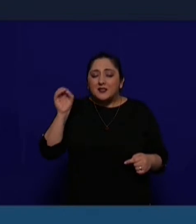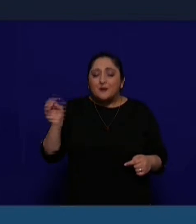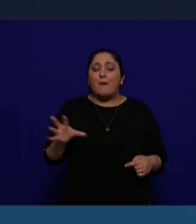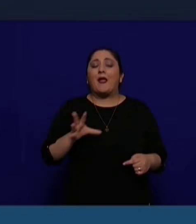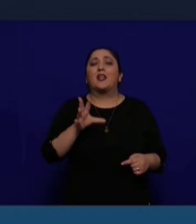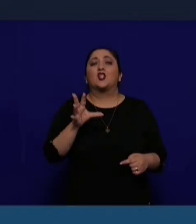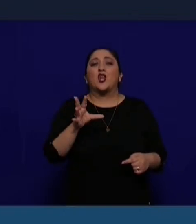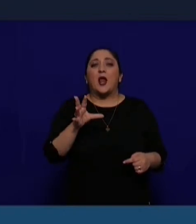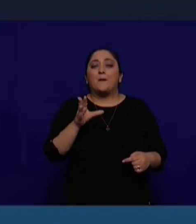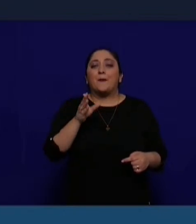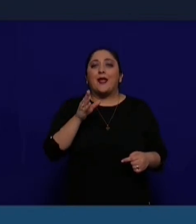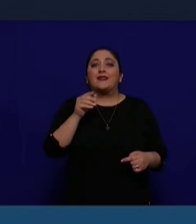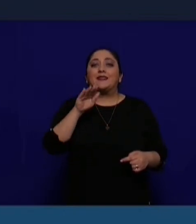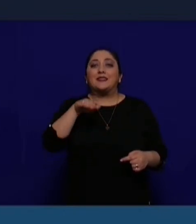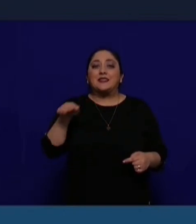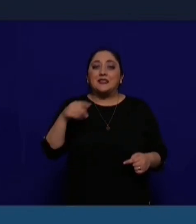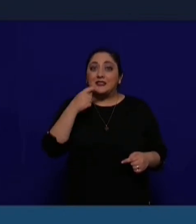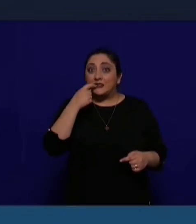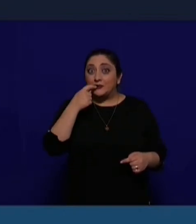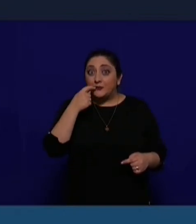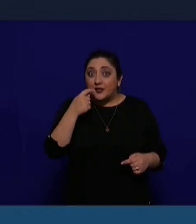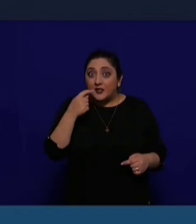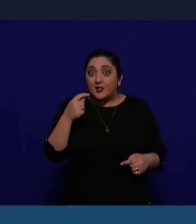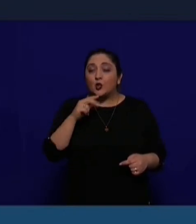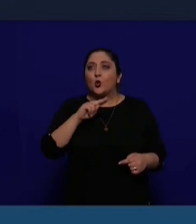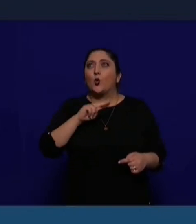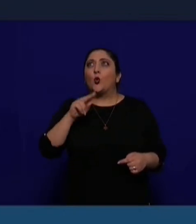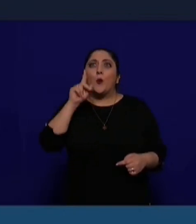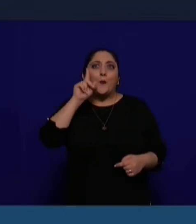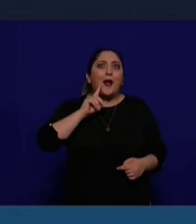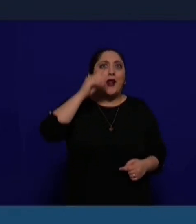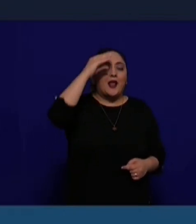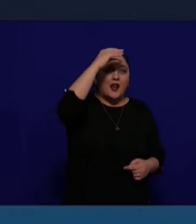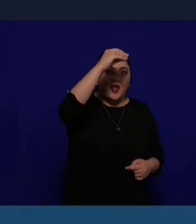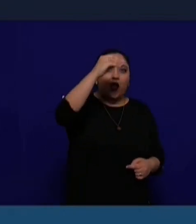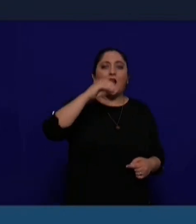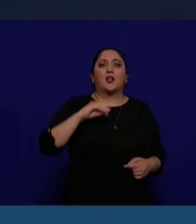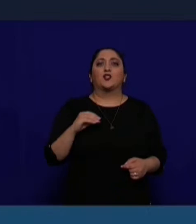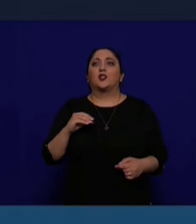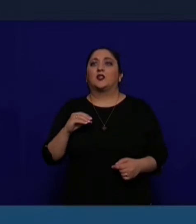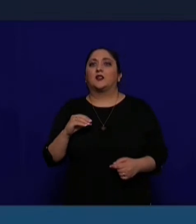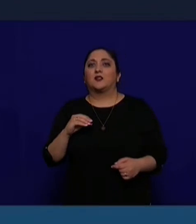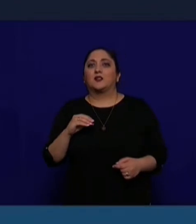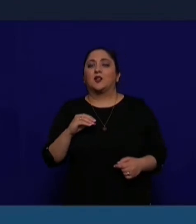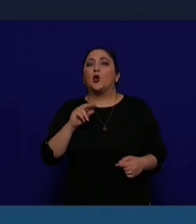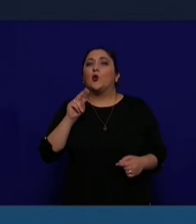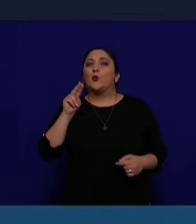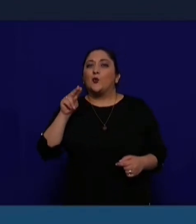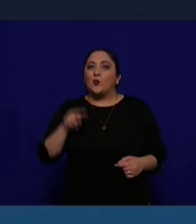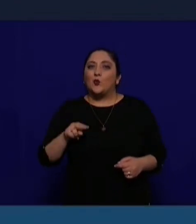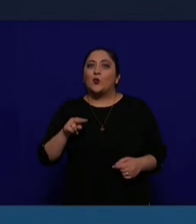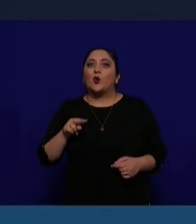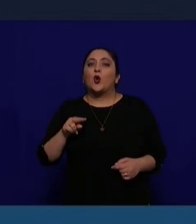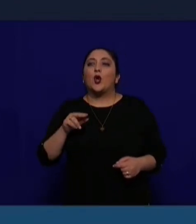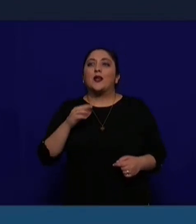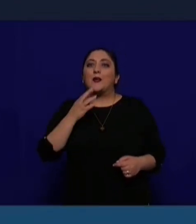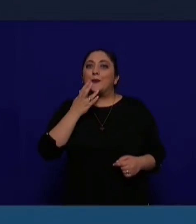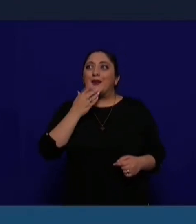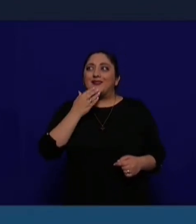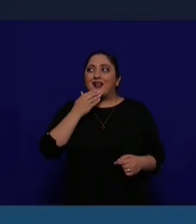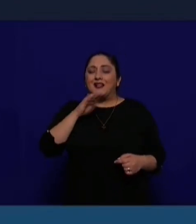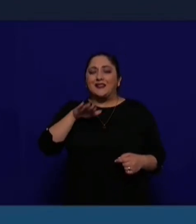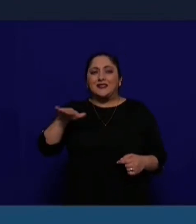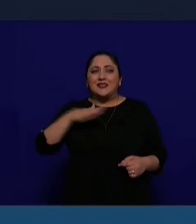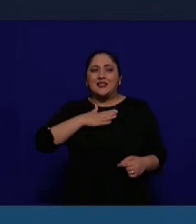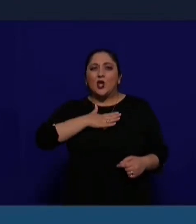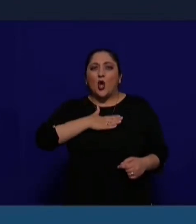or female? And lastly, there are people who have heard these news and they're feeling anxious or scared or